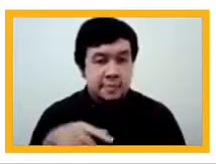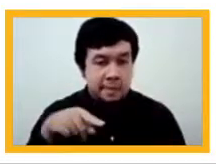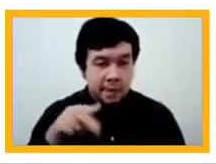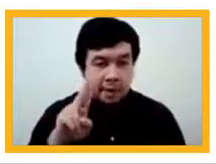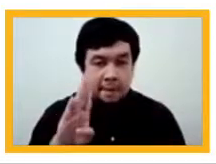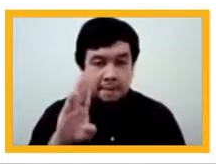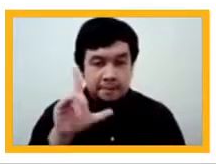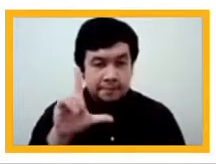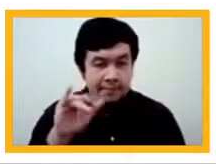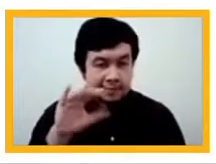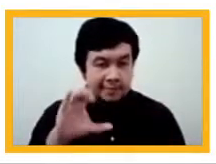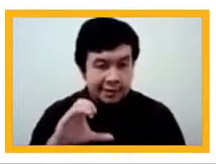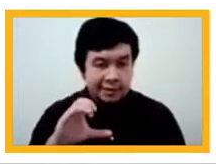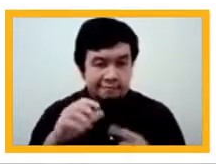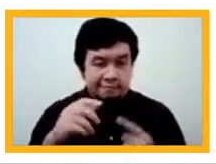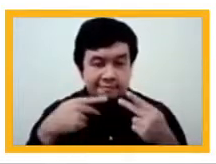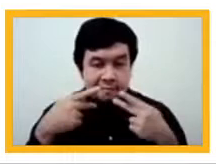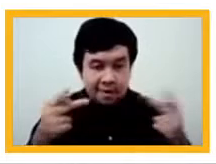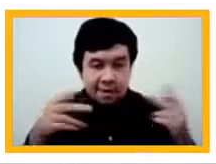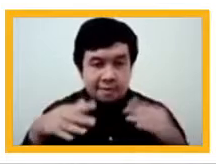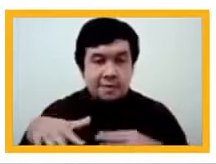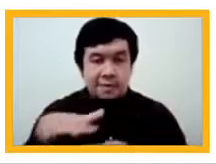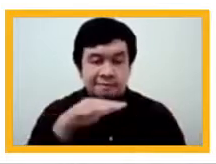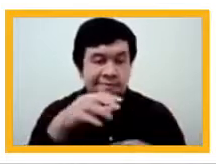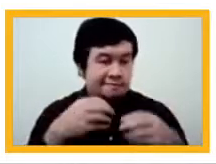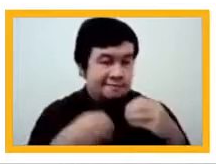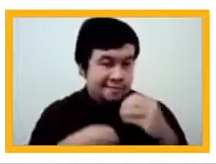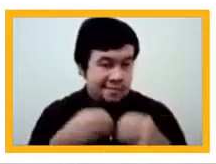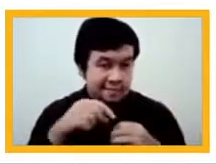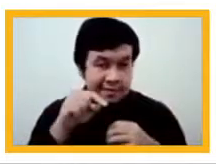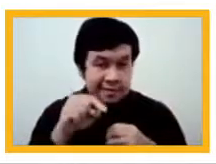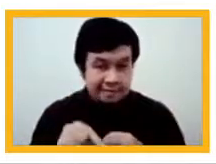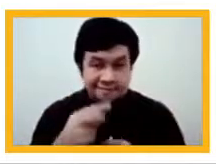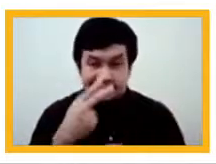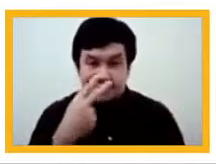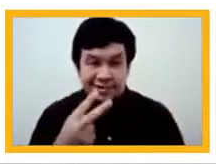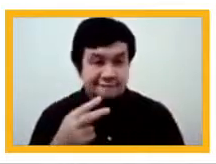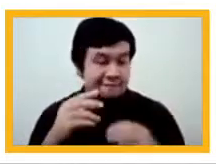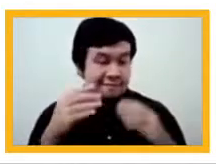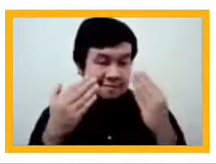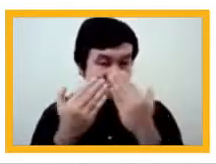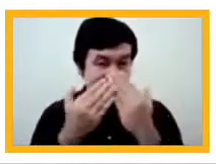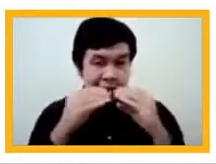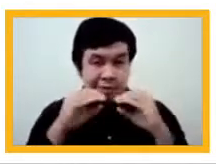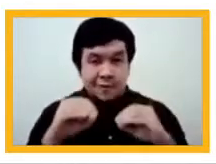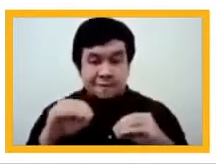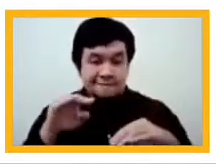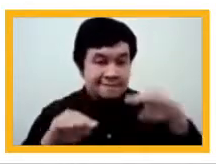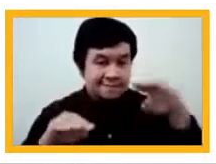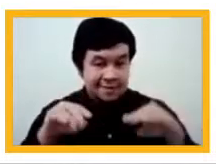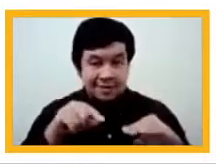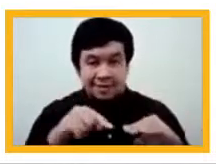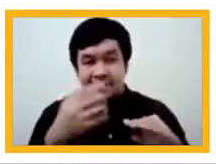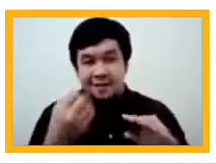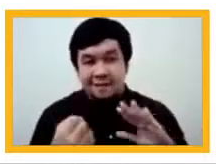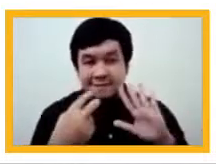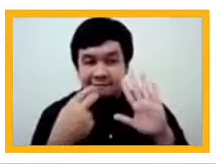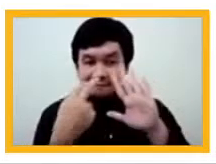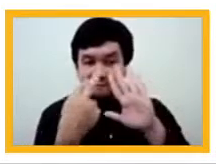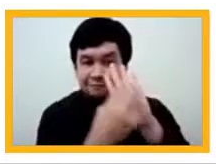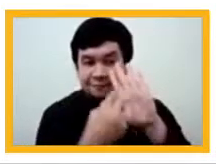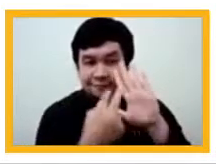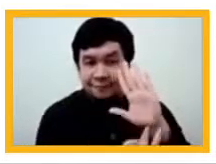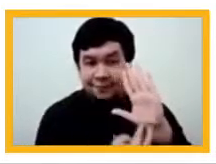And I call this an education balance sheet of enterprises or even individuals. Because in the past